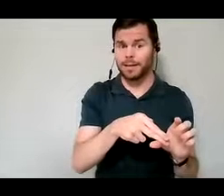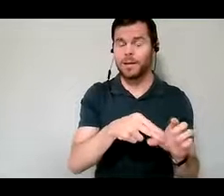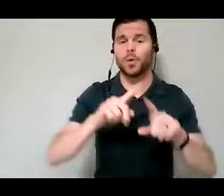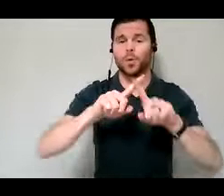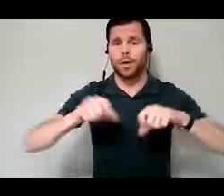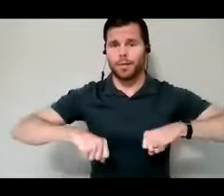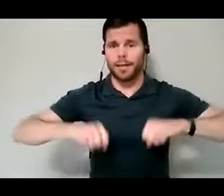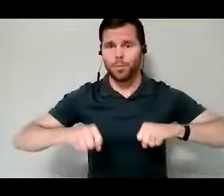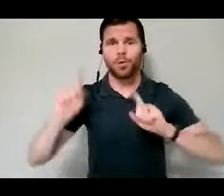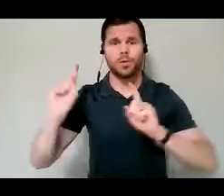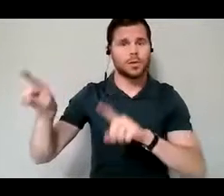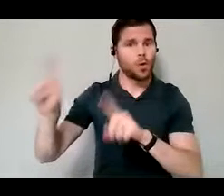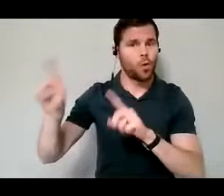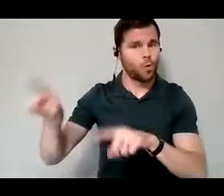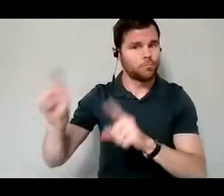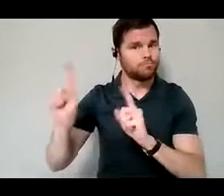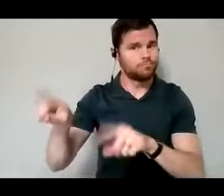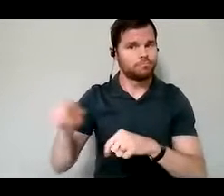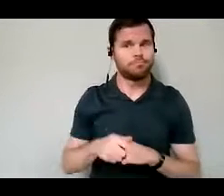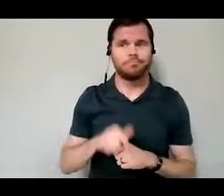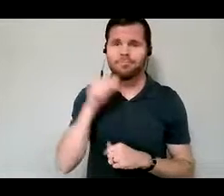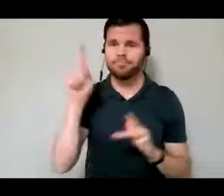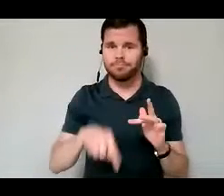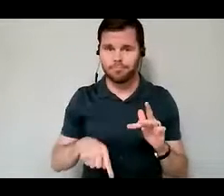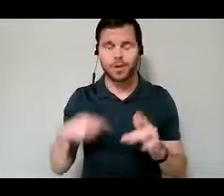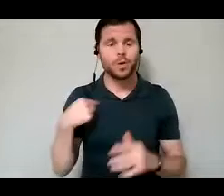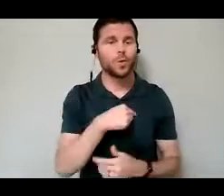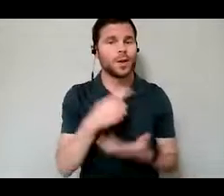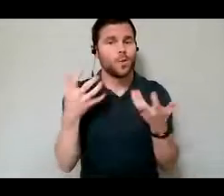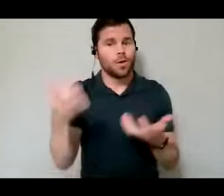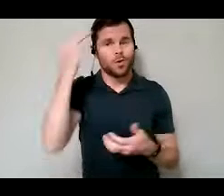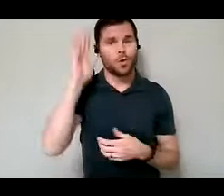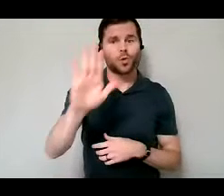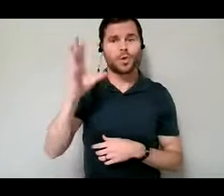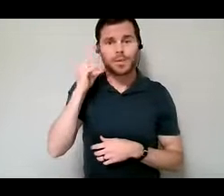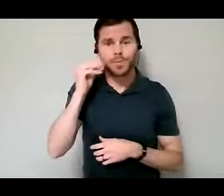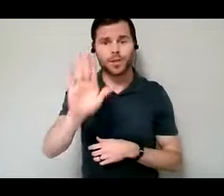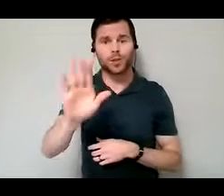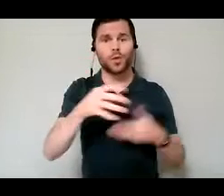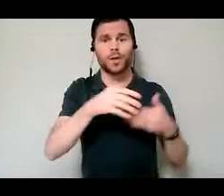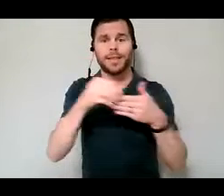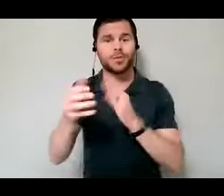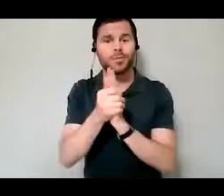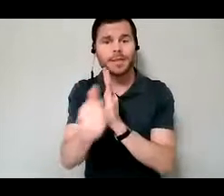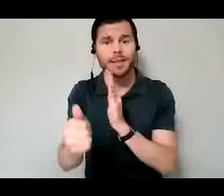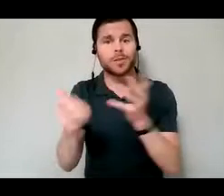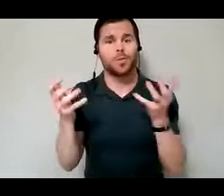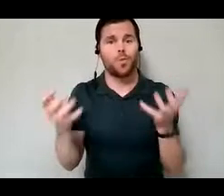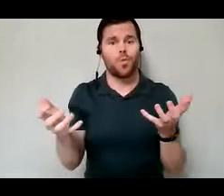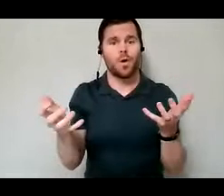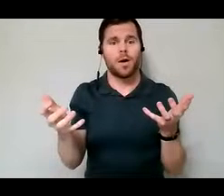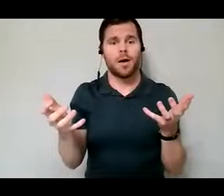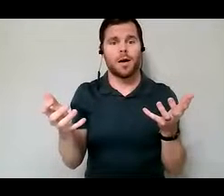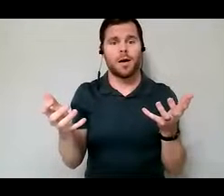about attendance. We are interested in your experience and your leadership skills, and we are